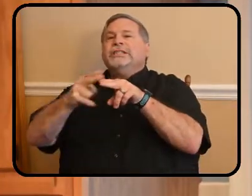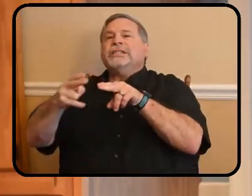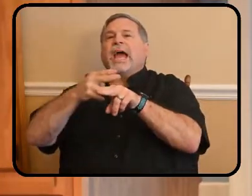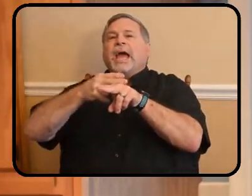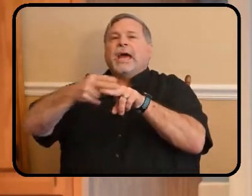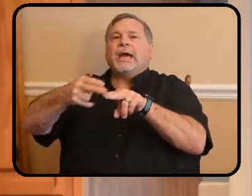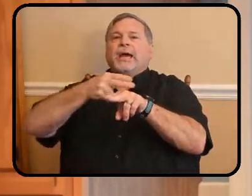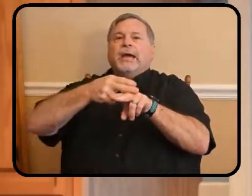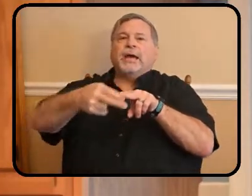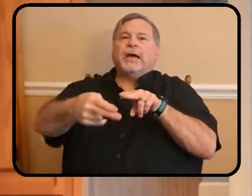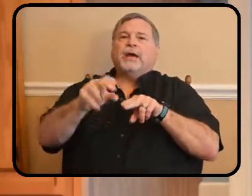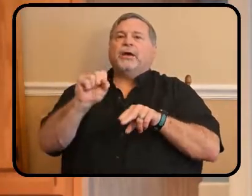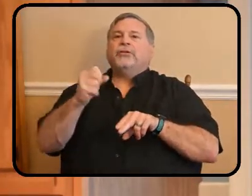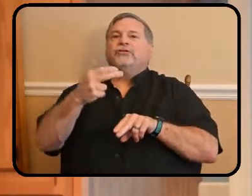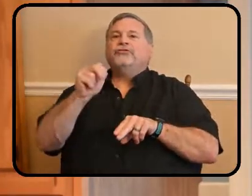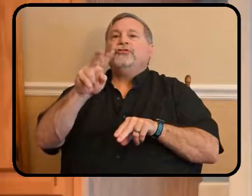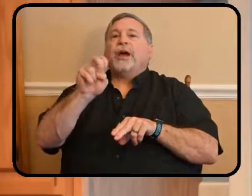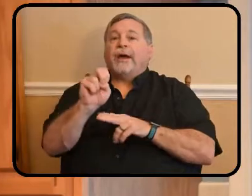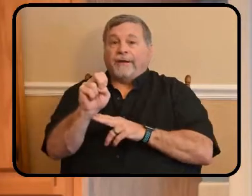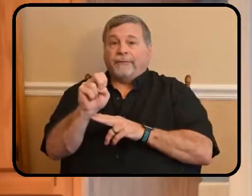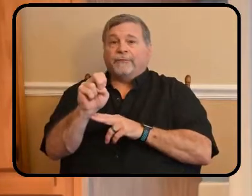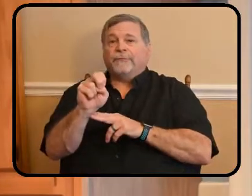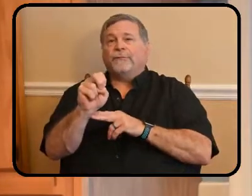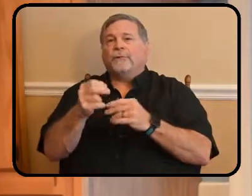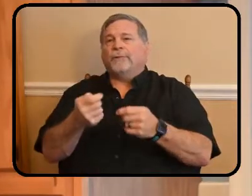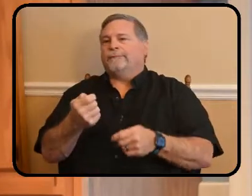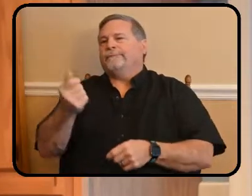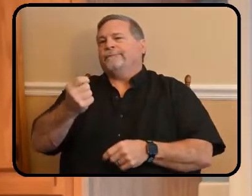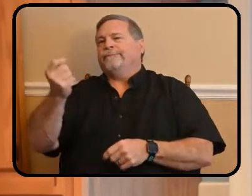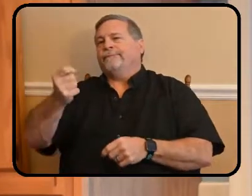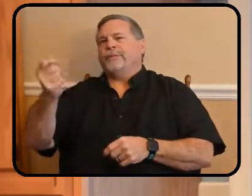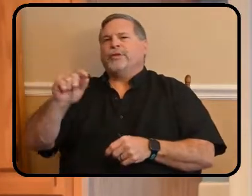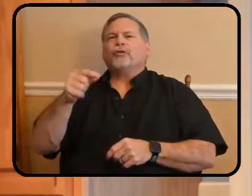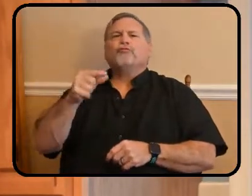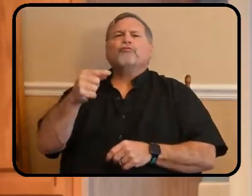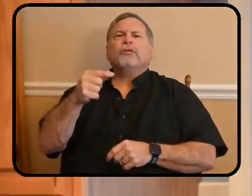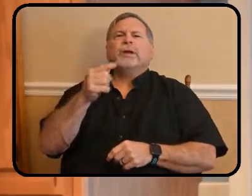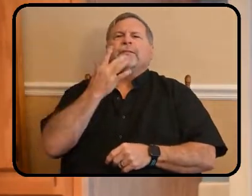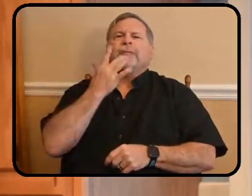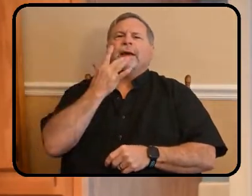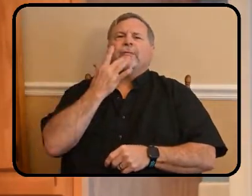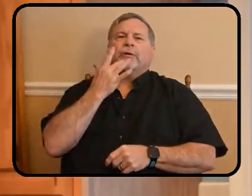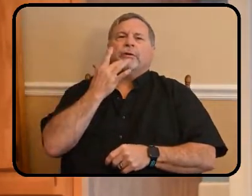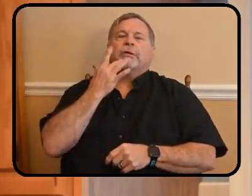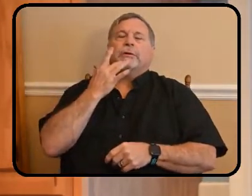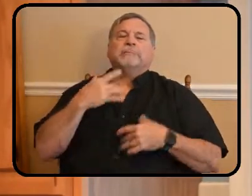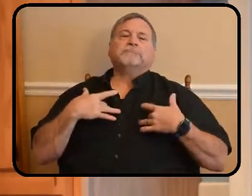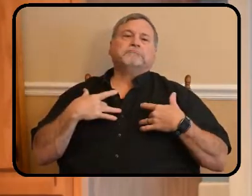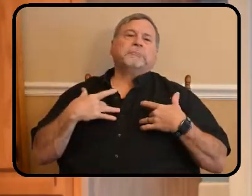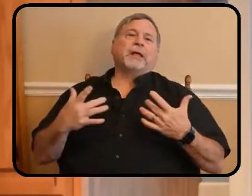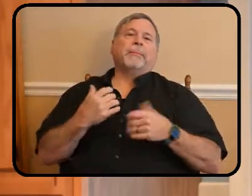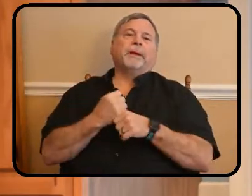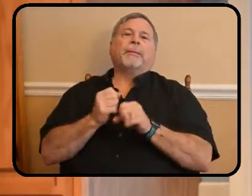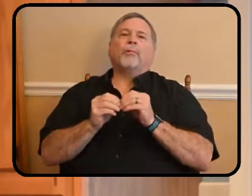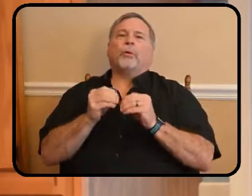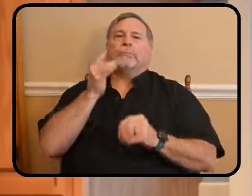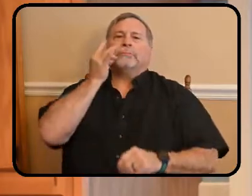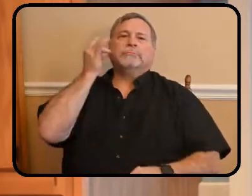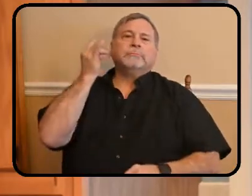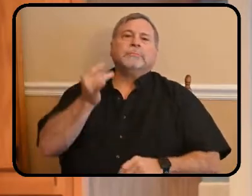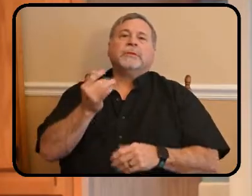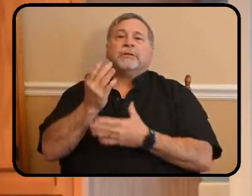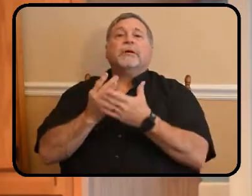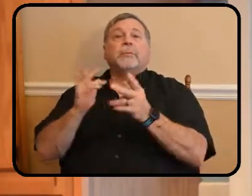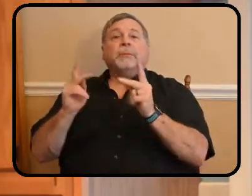asparagus and that'll take some of that extra greeny kind of flavor out of it, and it tends to make it a little bit more palatable to some